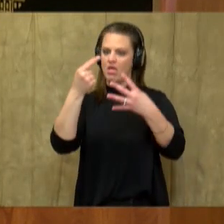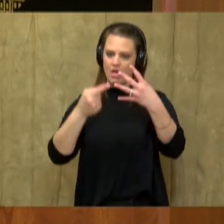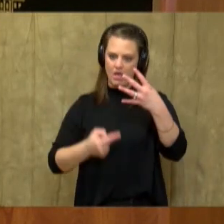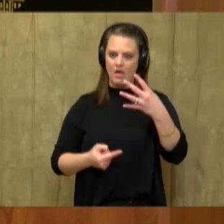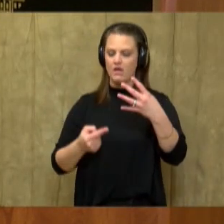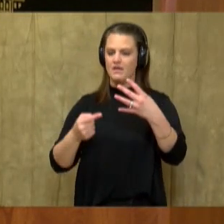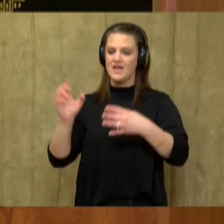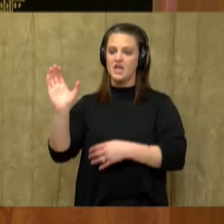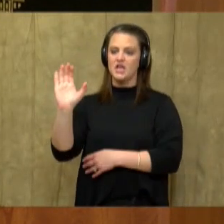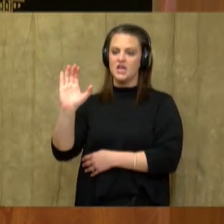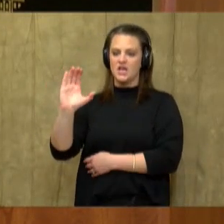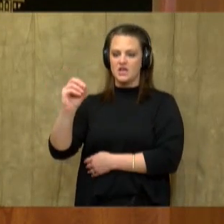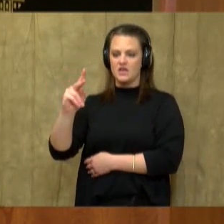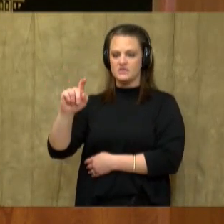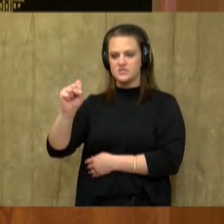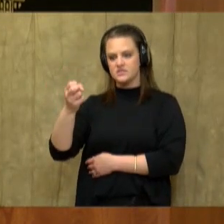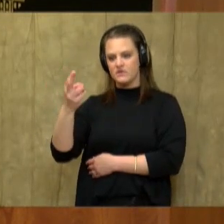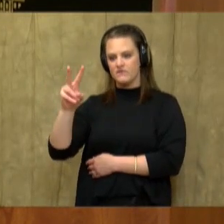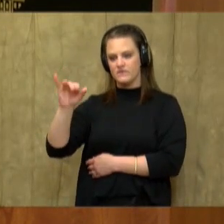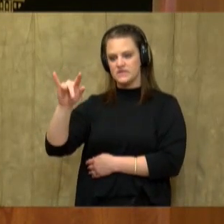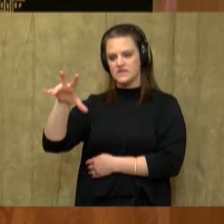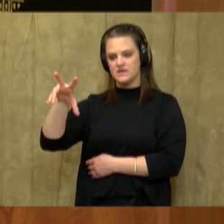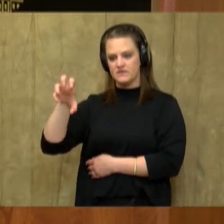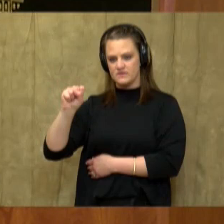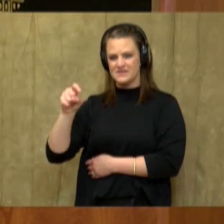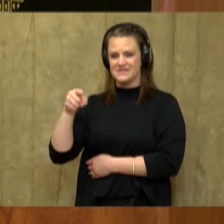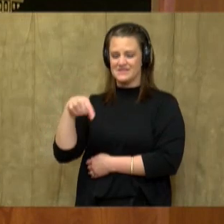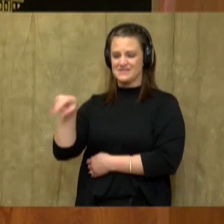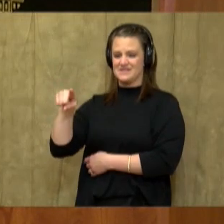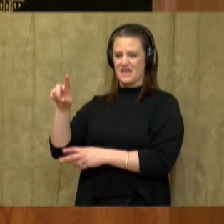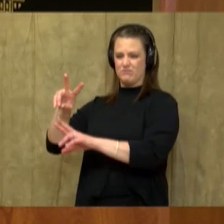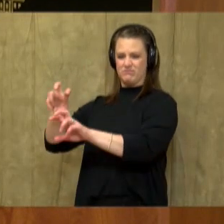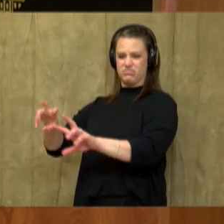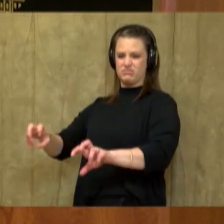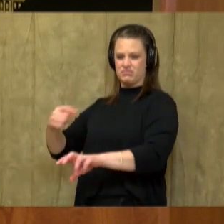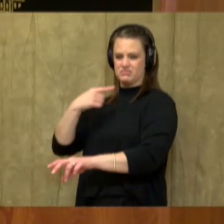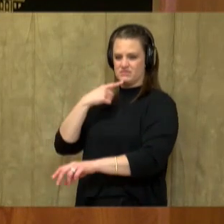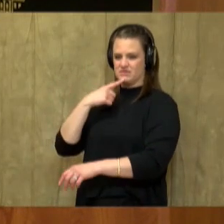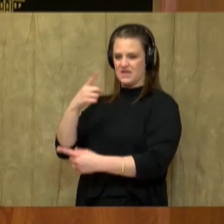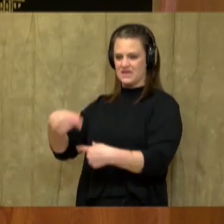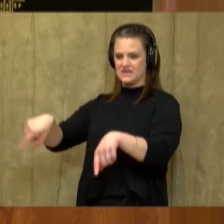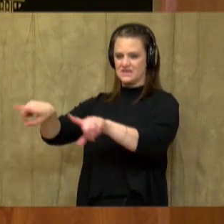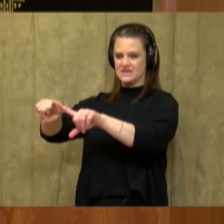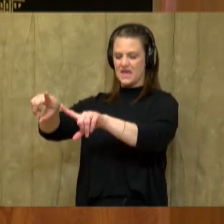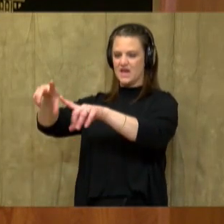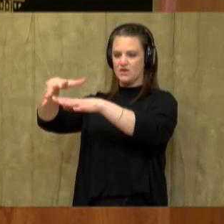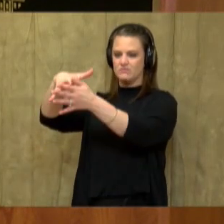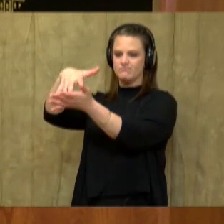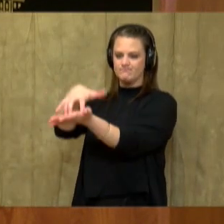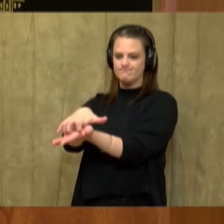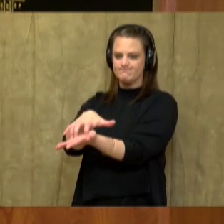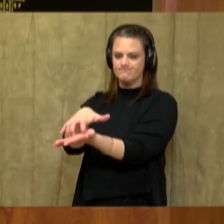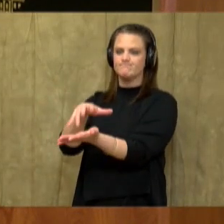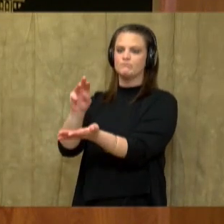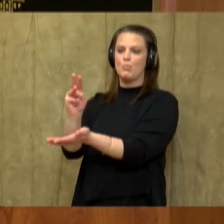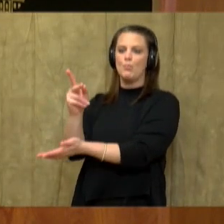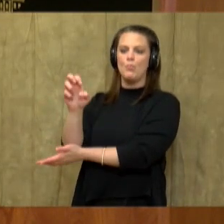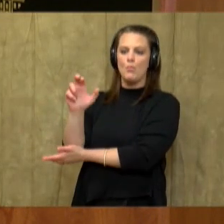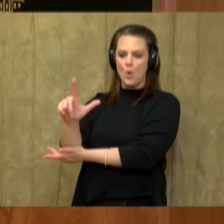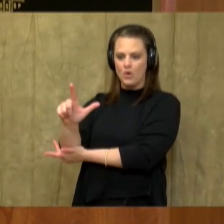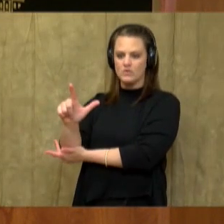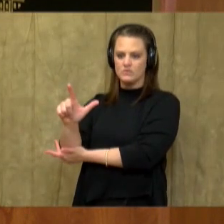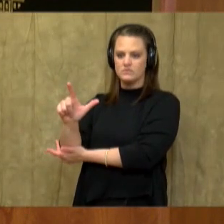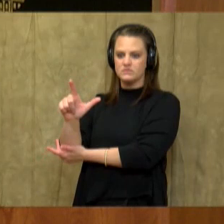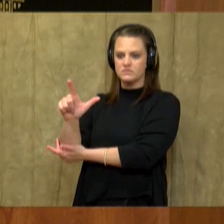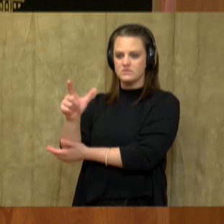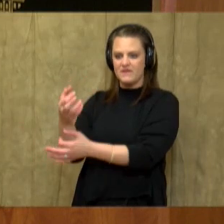Conservatives at times critiqued the counterculture movement and hippies in the United States, saying that they're deteriorating American morals and values,